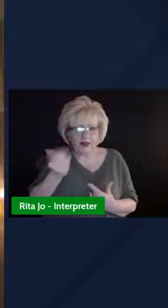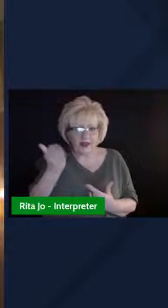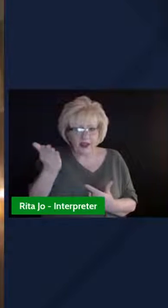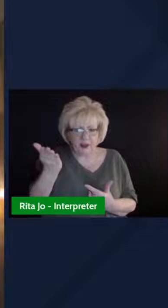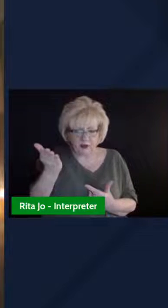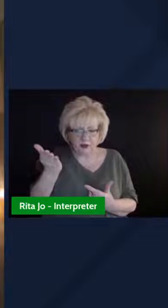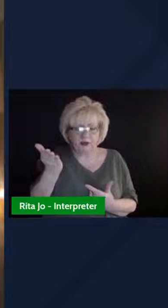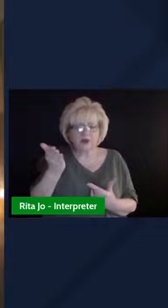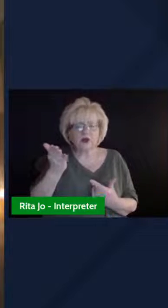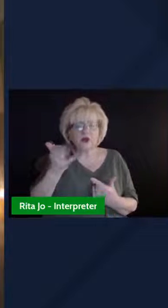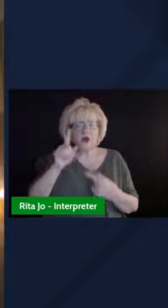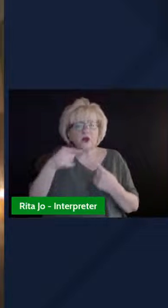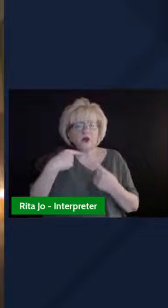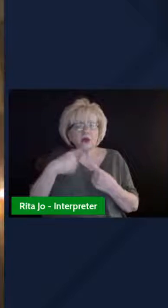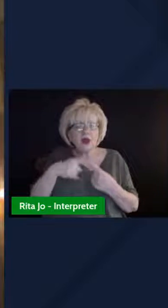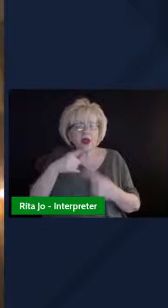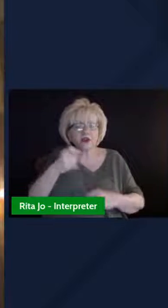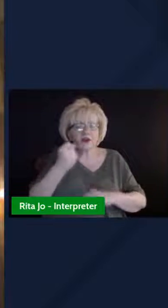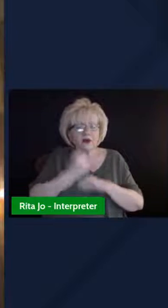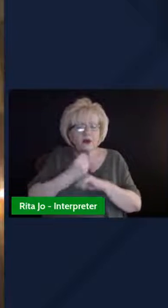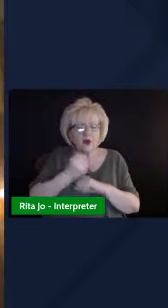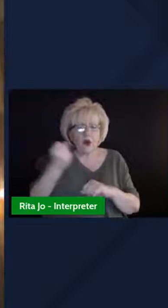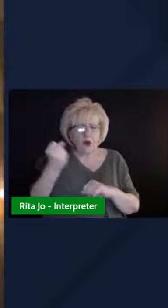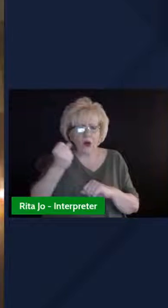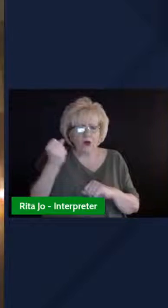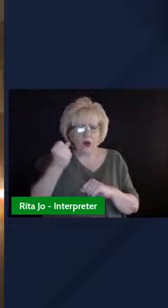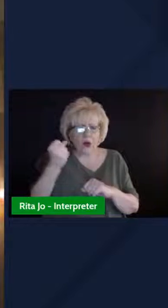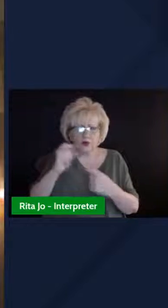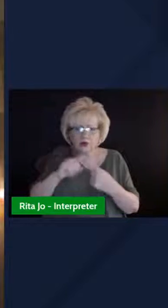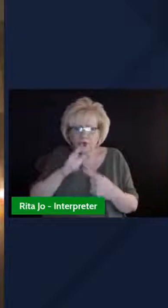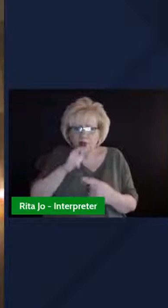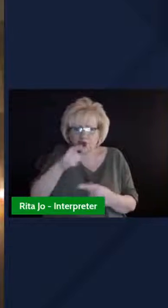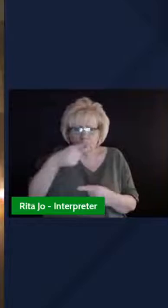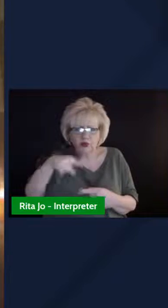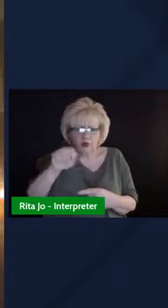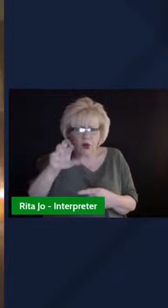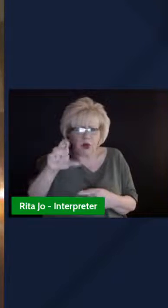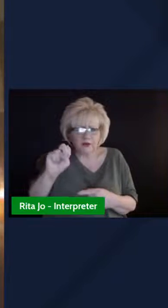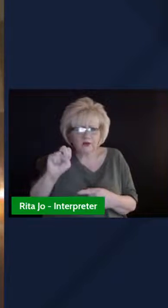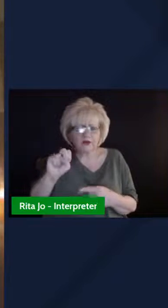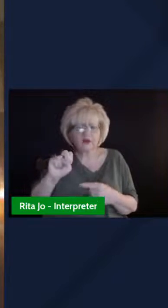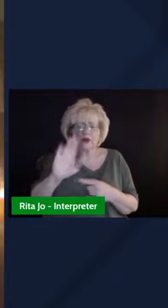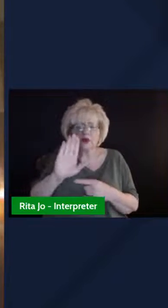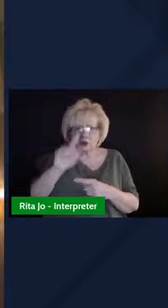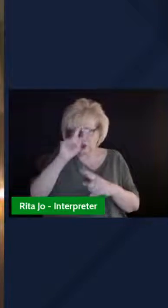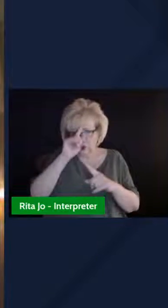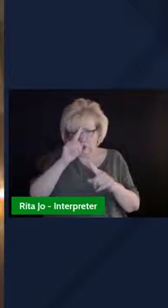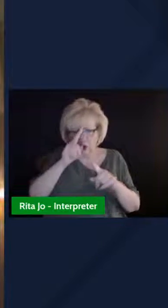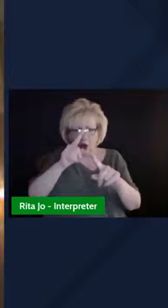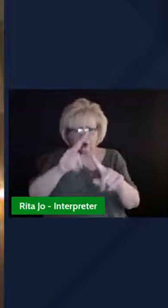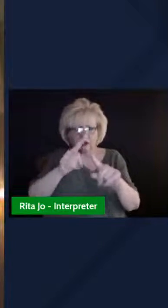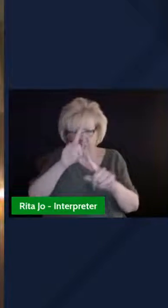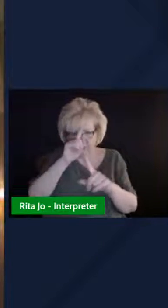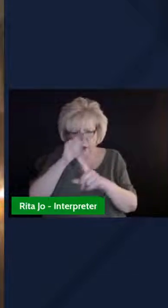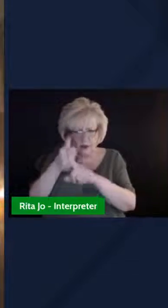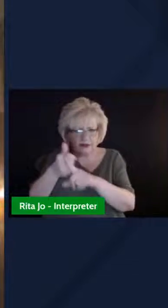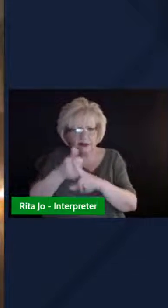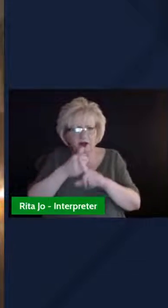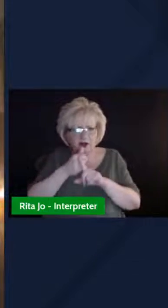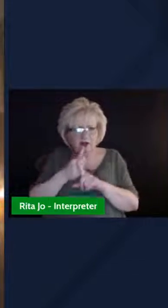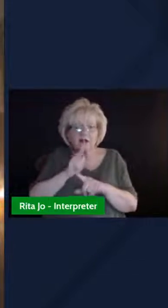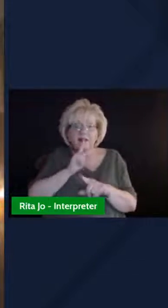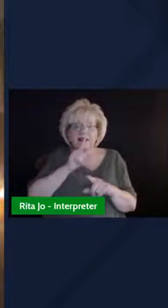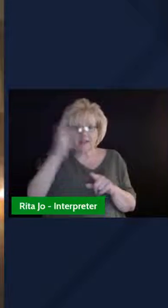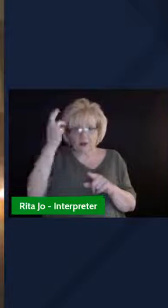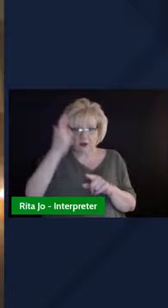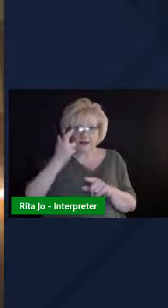hold tight to who you are and who you want to be and the goals that you have for yourself. There's a reason